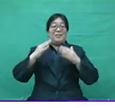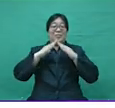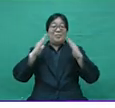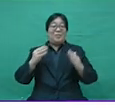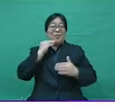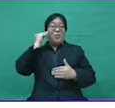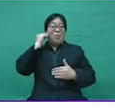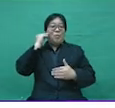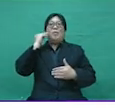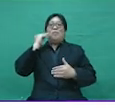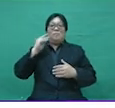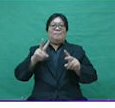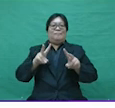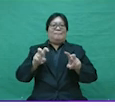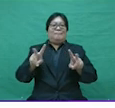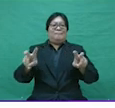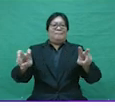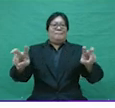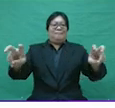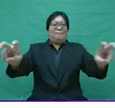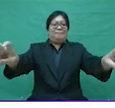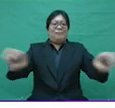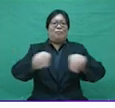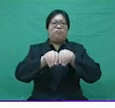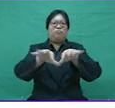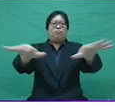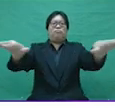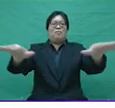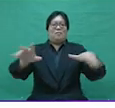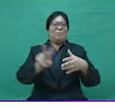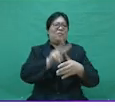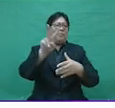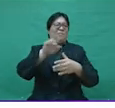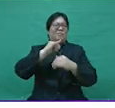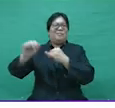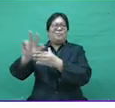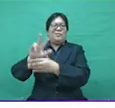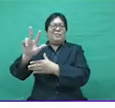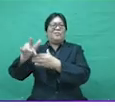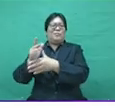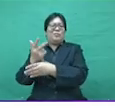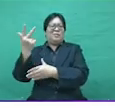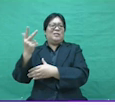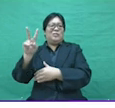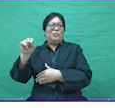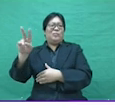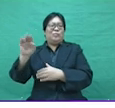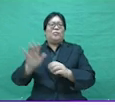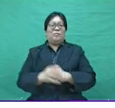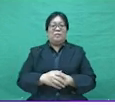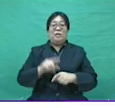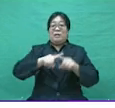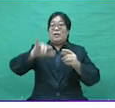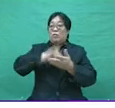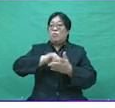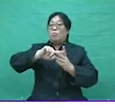the virus was there at the end of February, beginning of March 2020. And that was suddenly